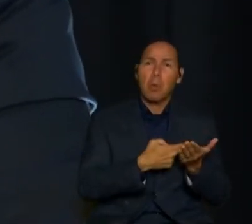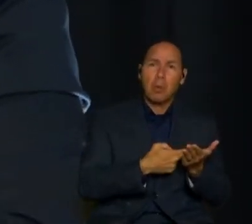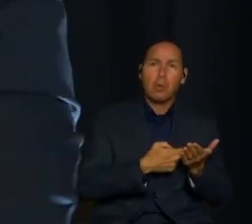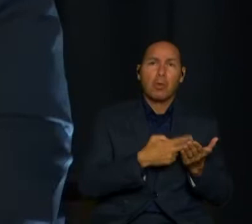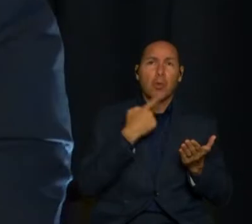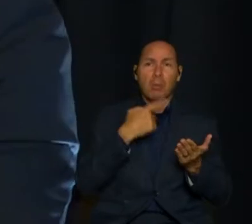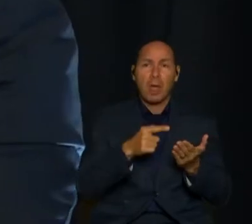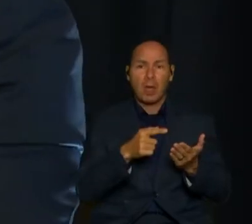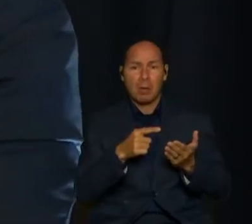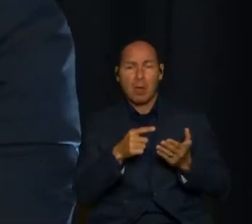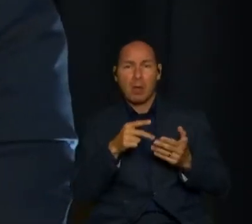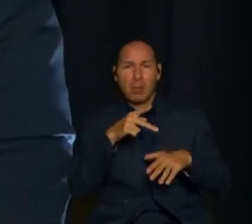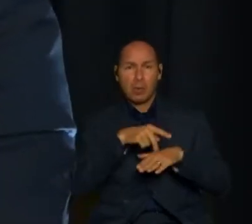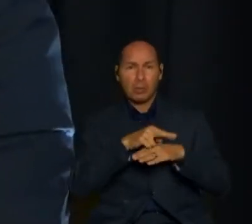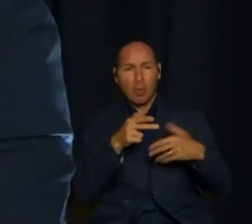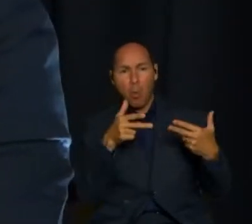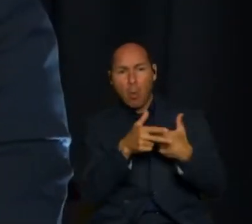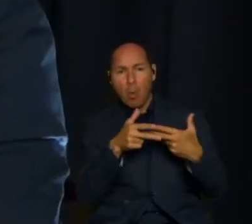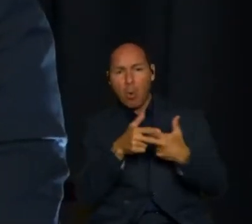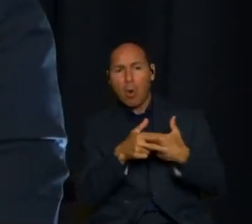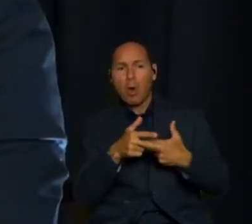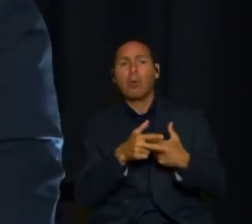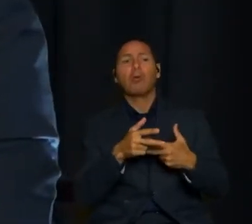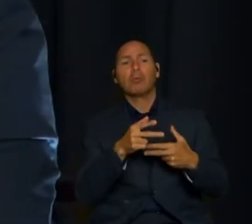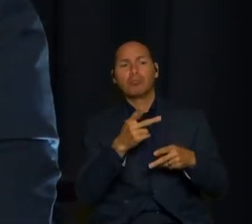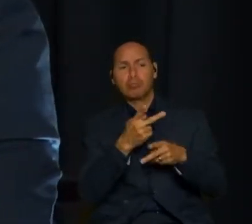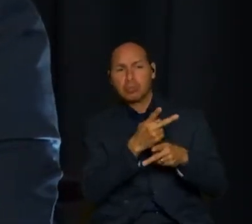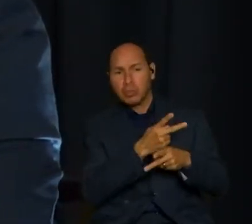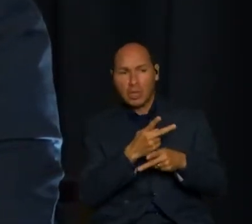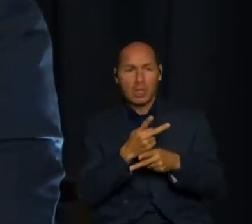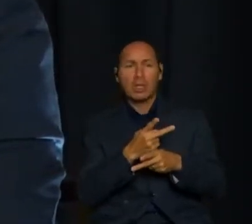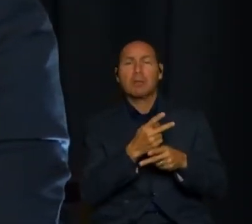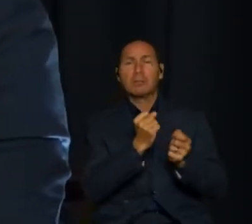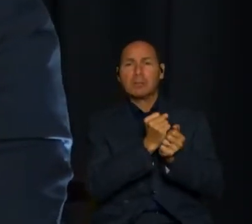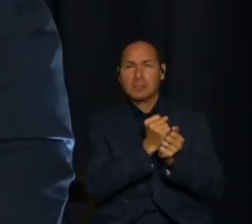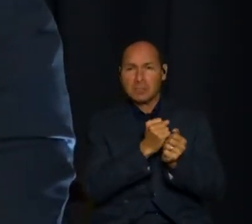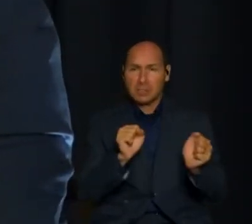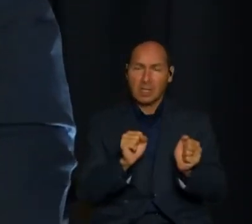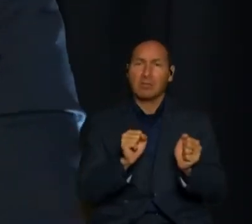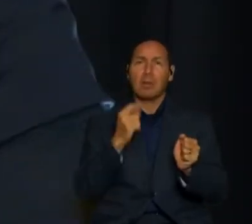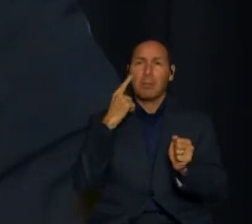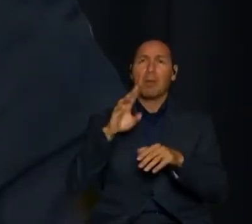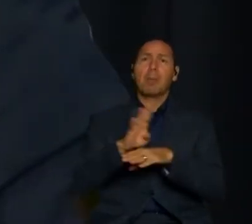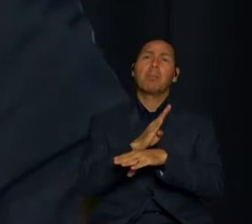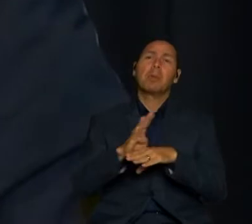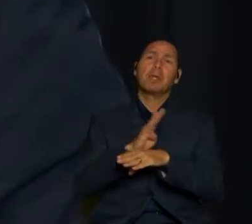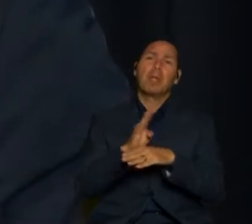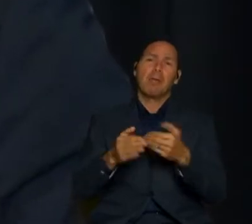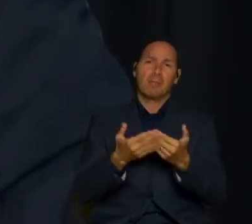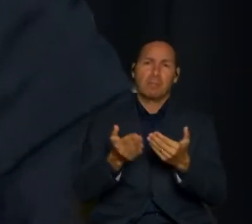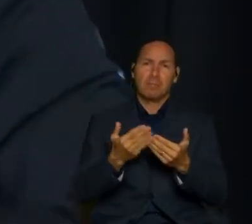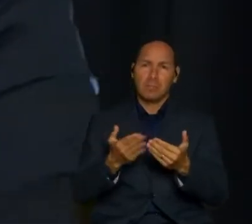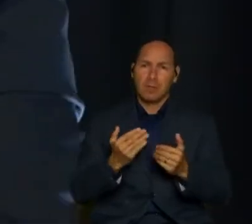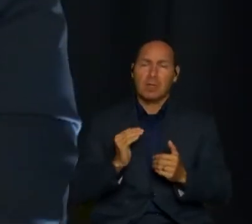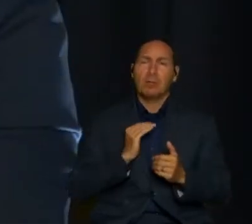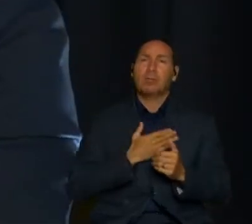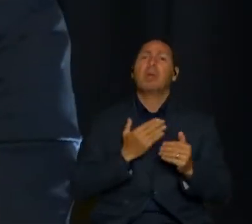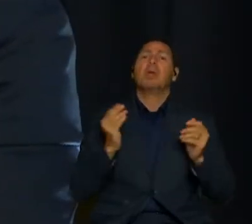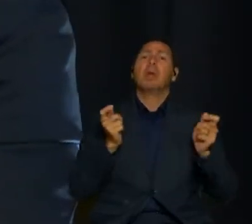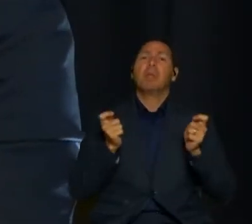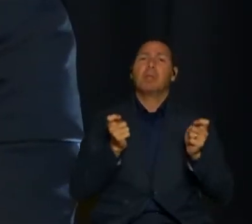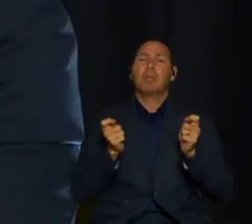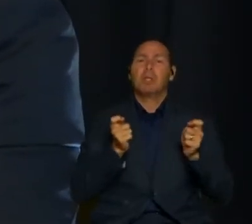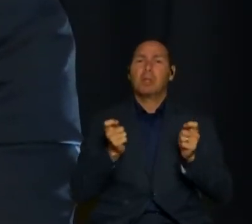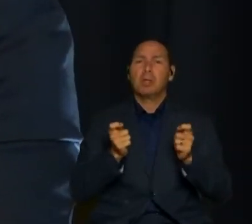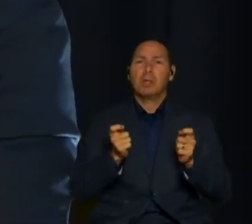are safe and facilitate efficient commerce. My administration is steadfastly committed to working with